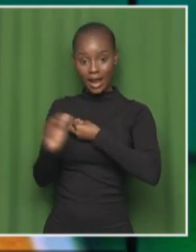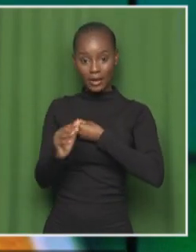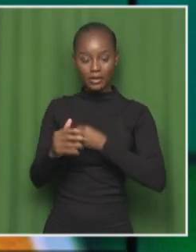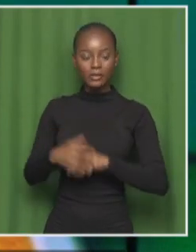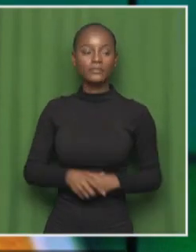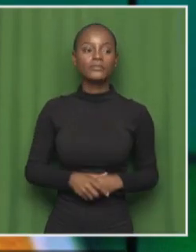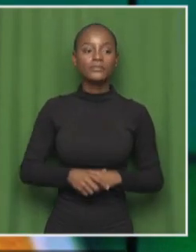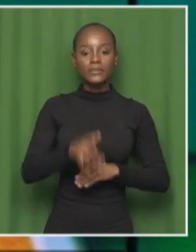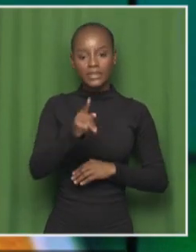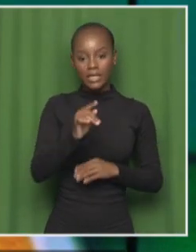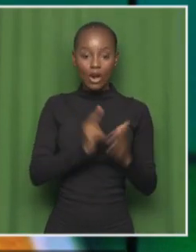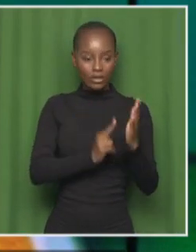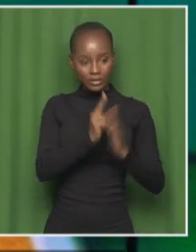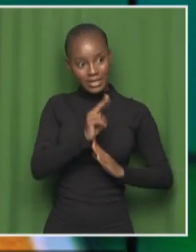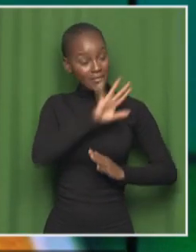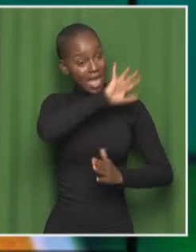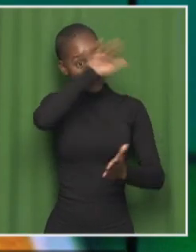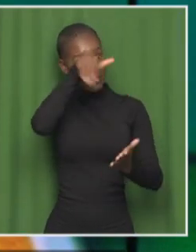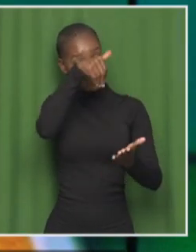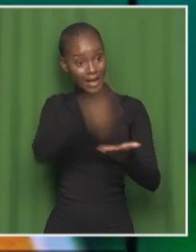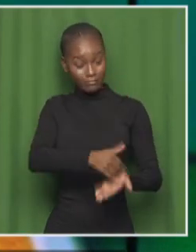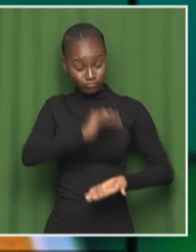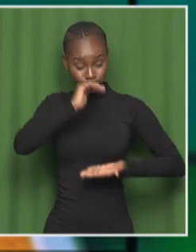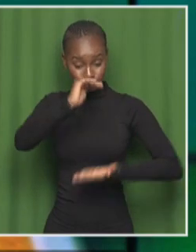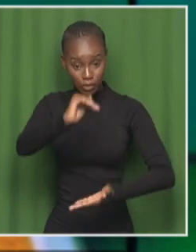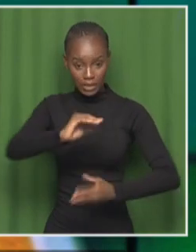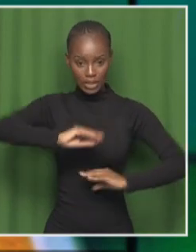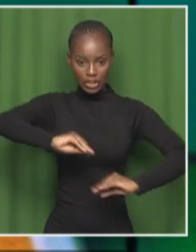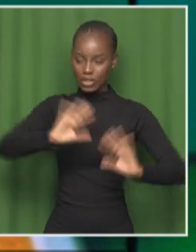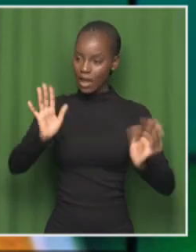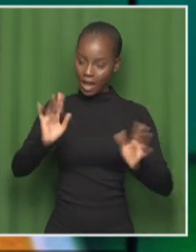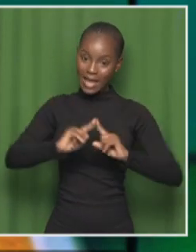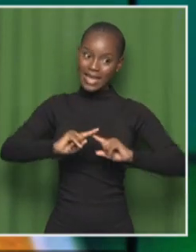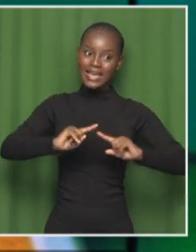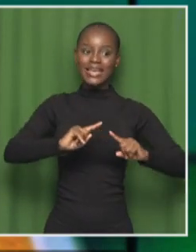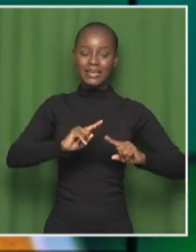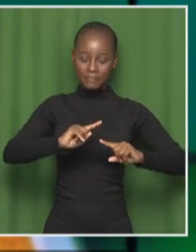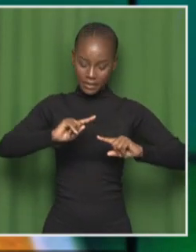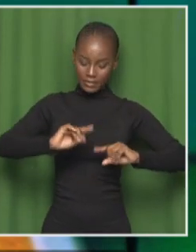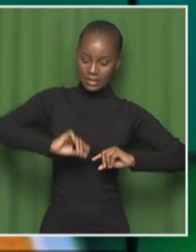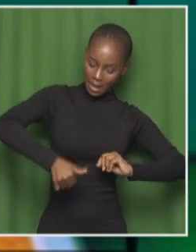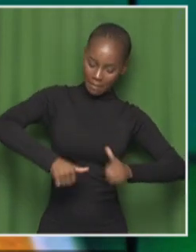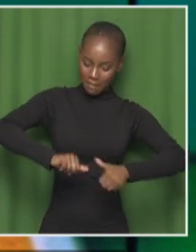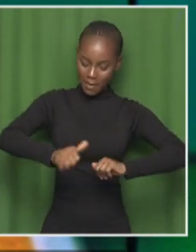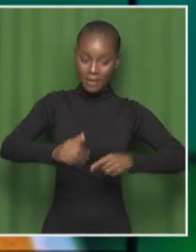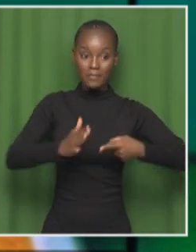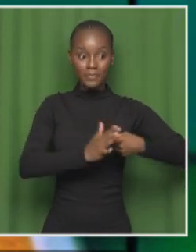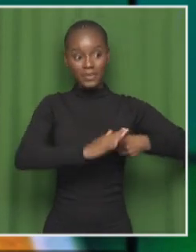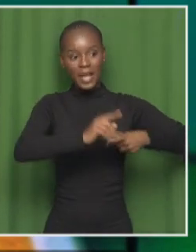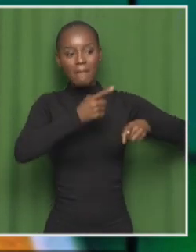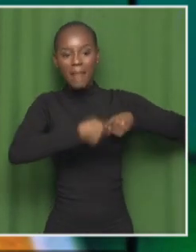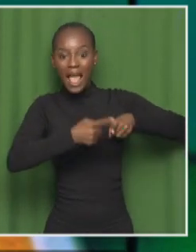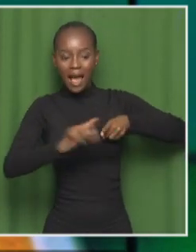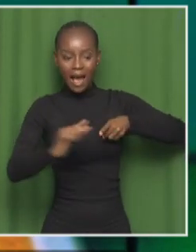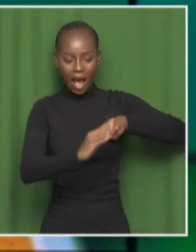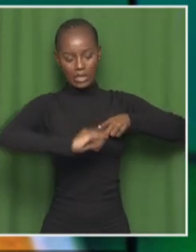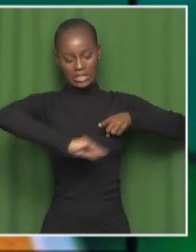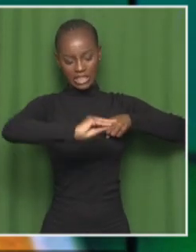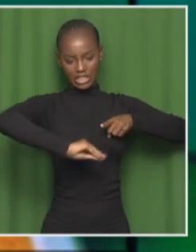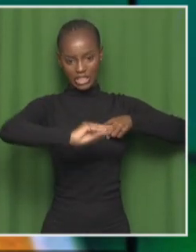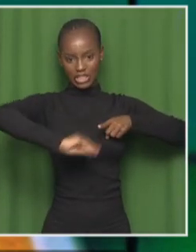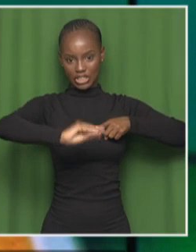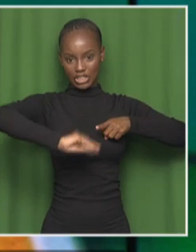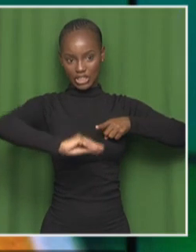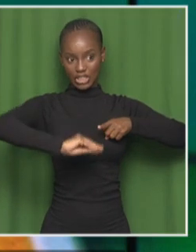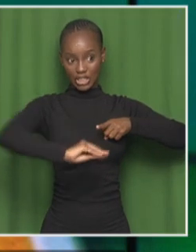One step at a time. They first need to know how it's played. And then once they mastered how it's played, then we start teaching them,